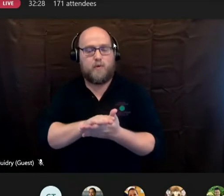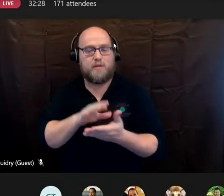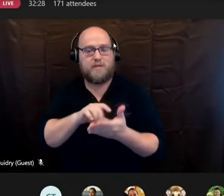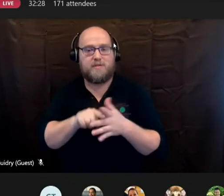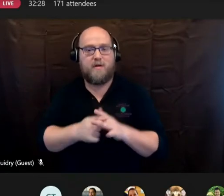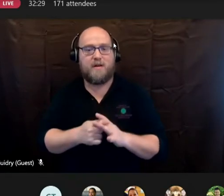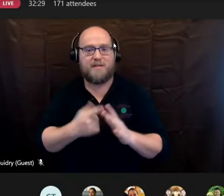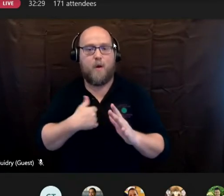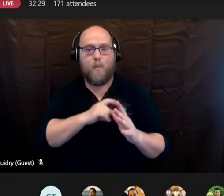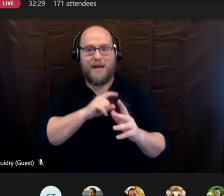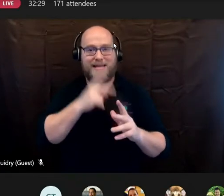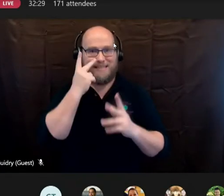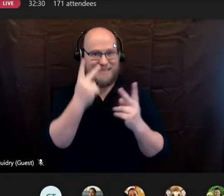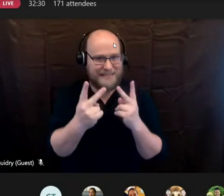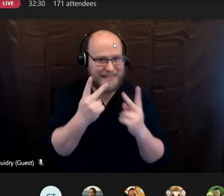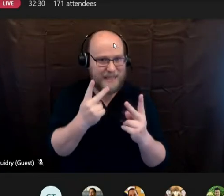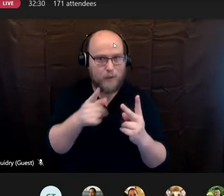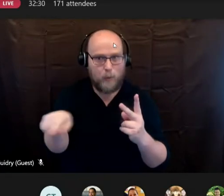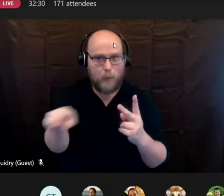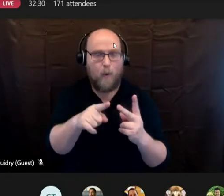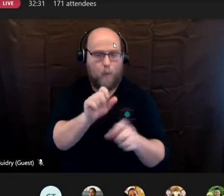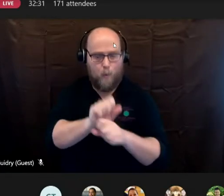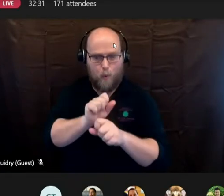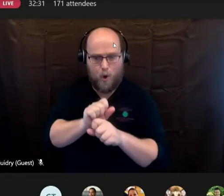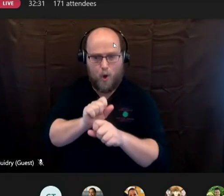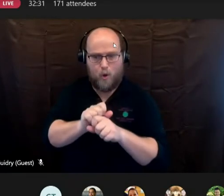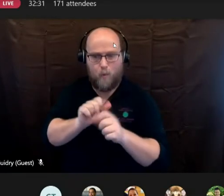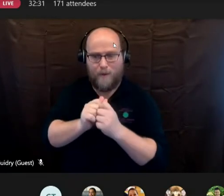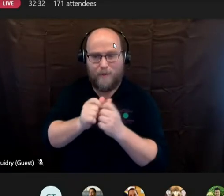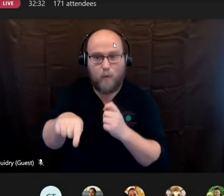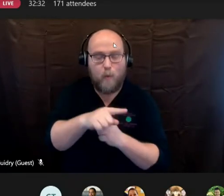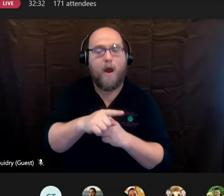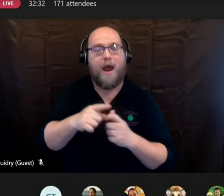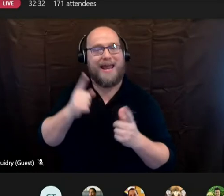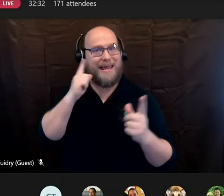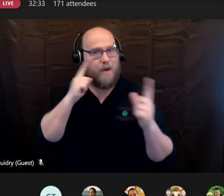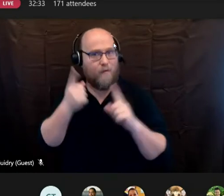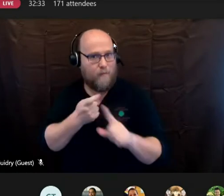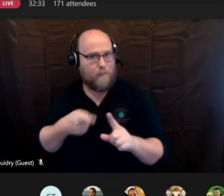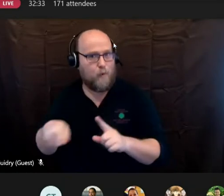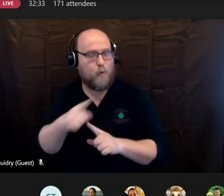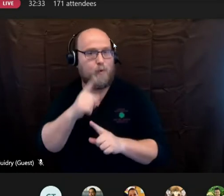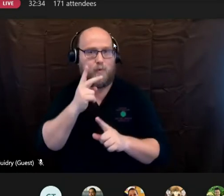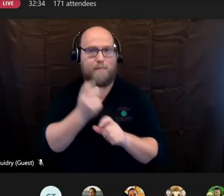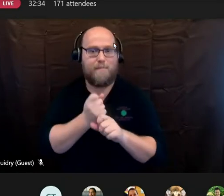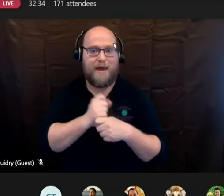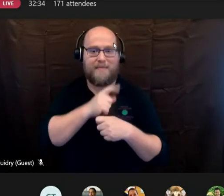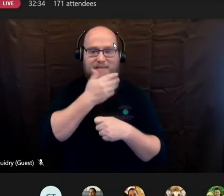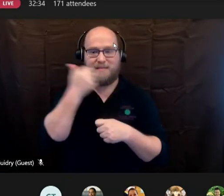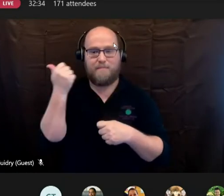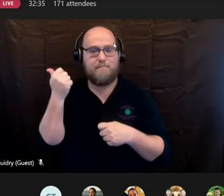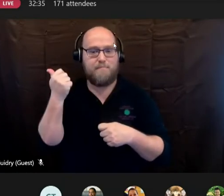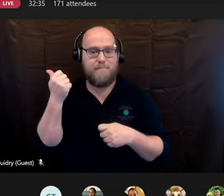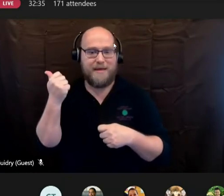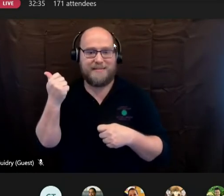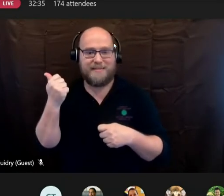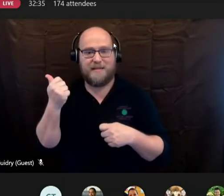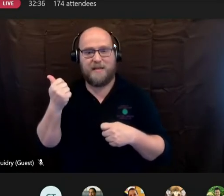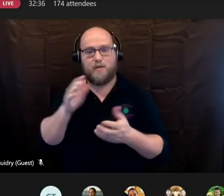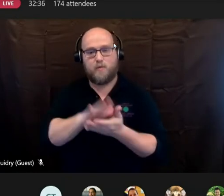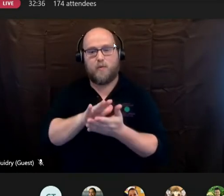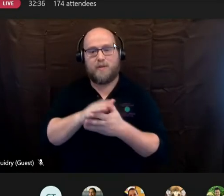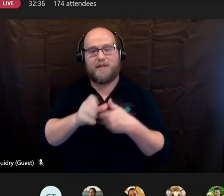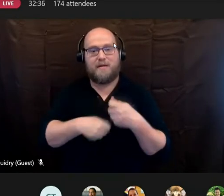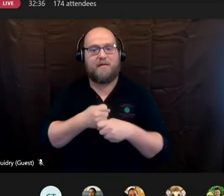to make it the best school year ever. Together, our goal is to reimagine public education, providing